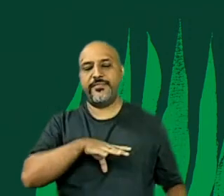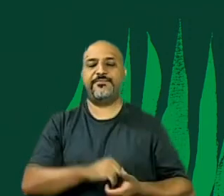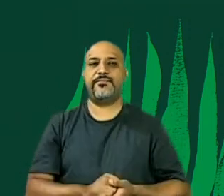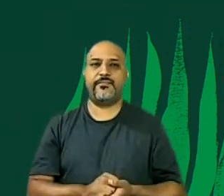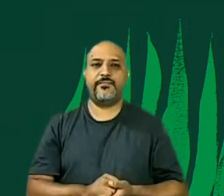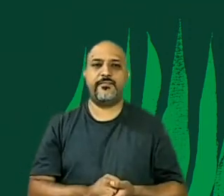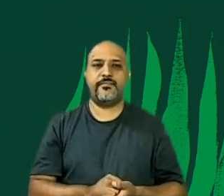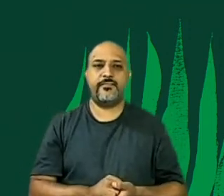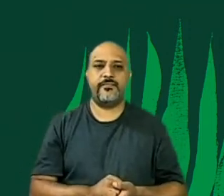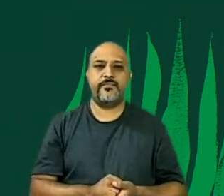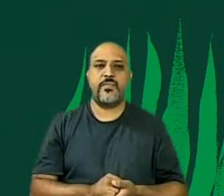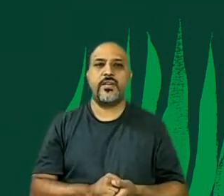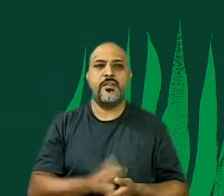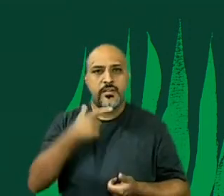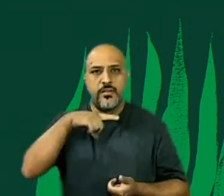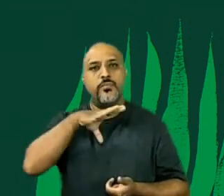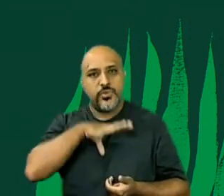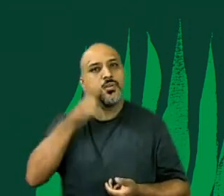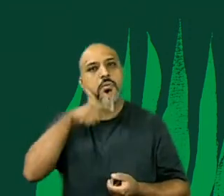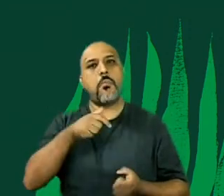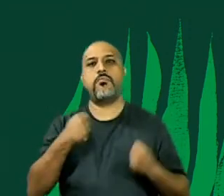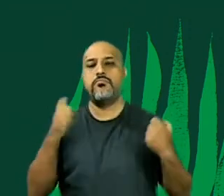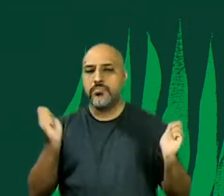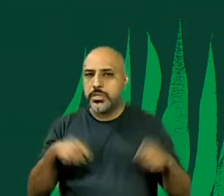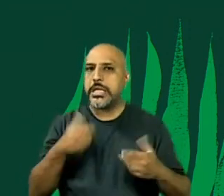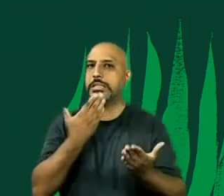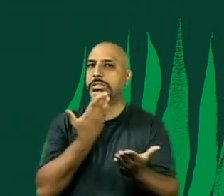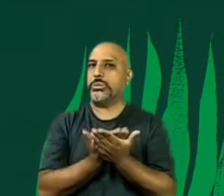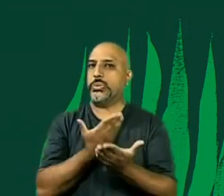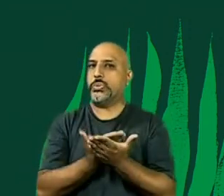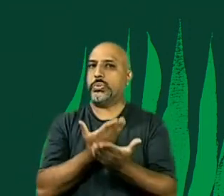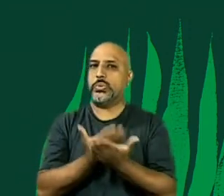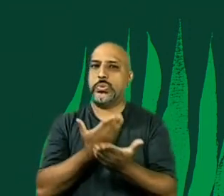study the work of African-American,